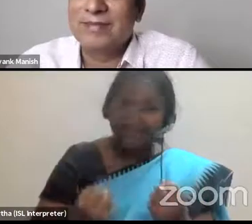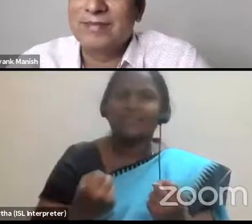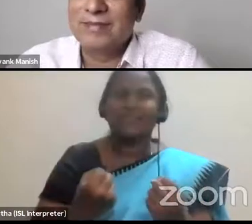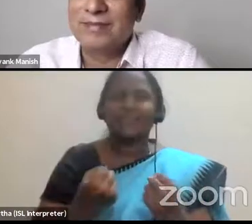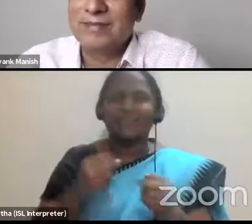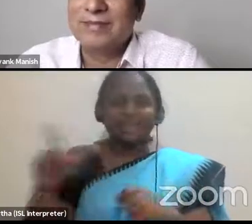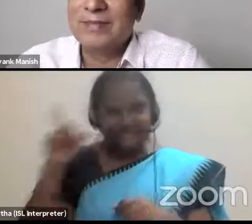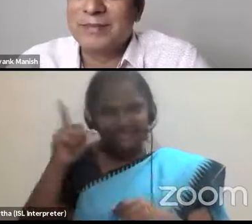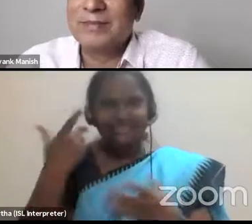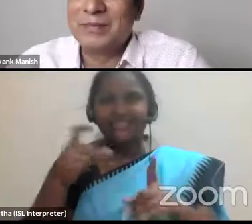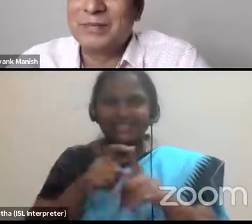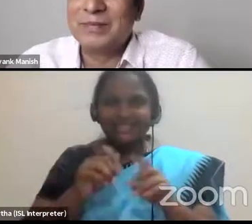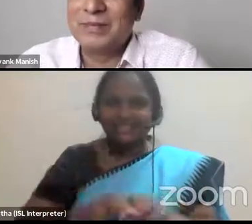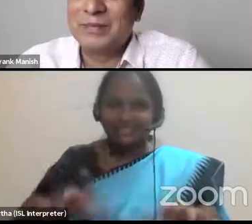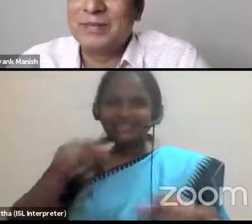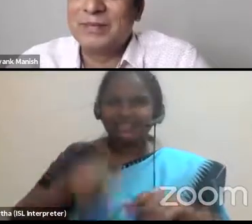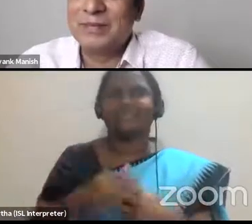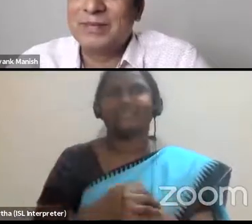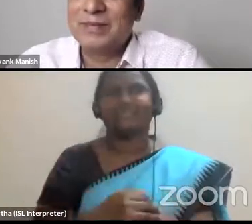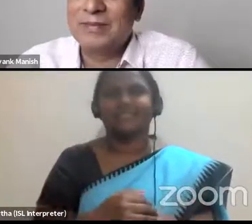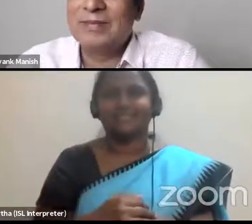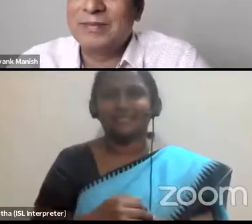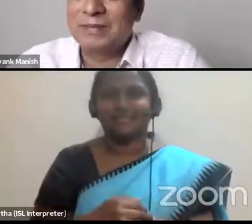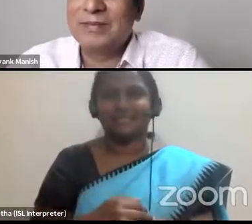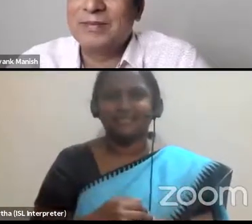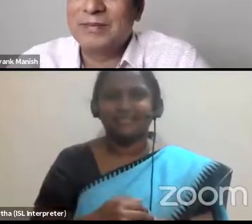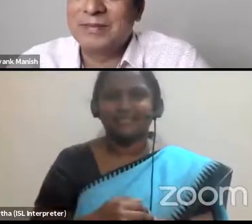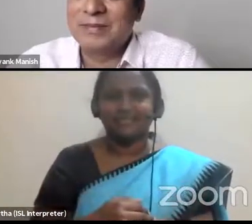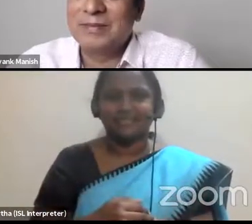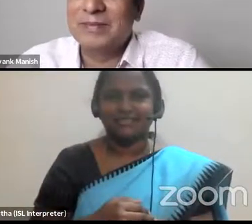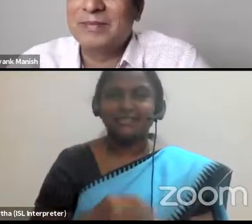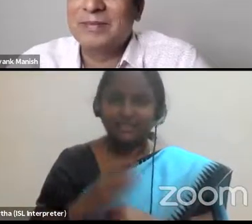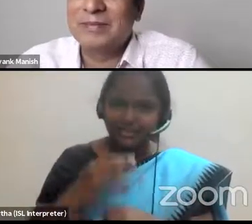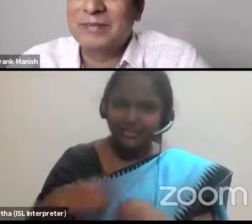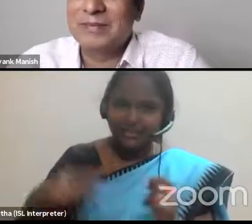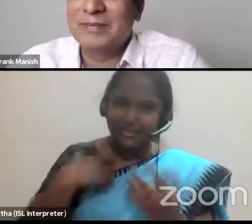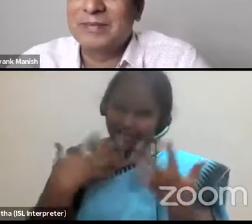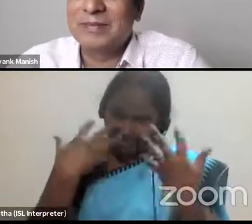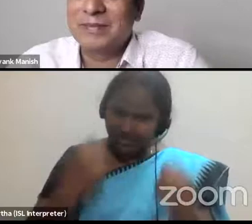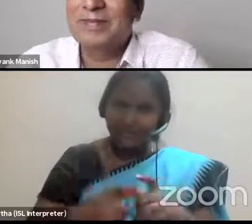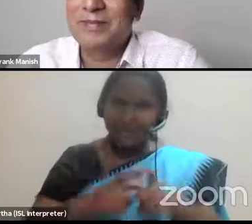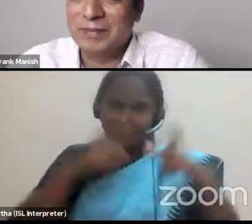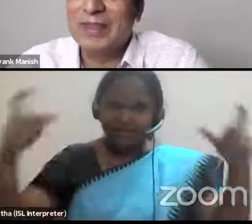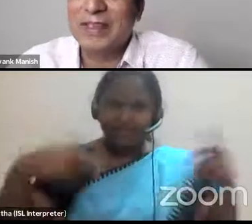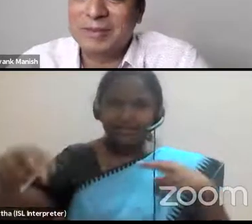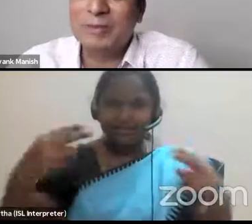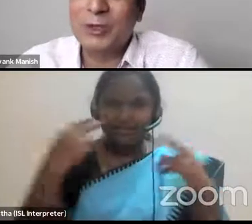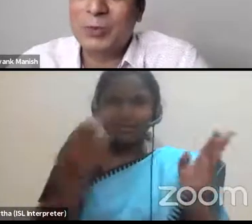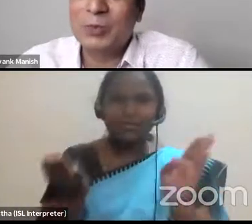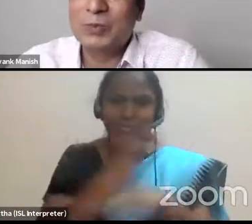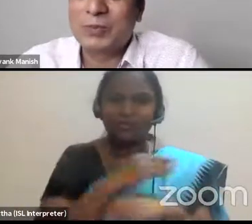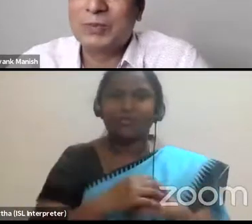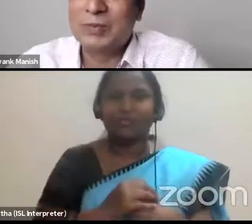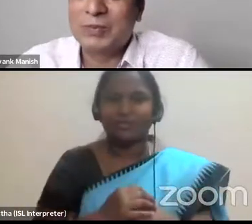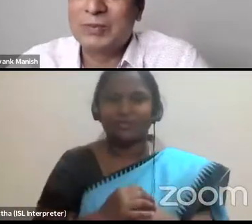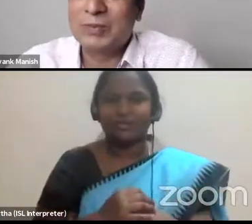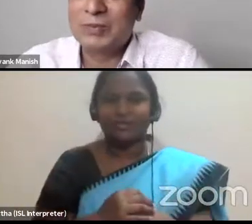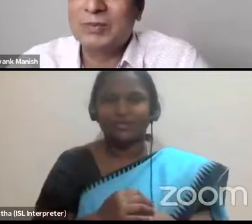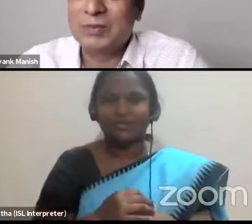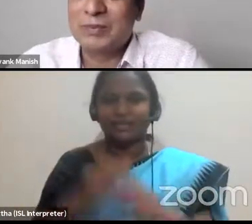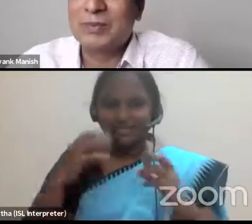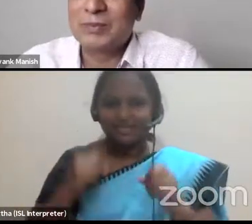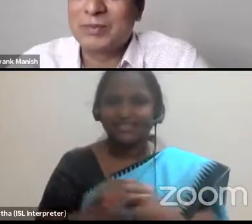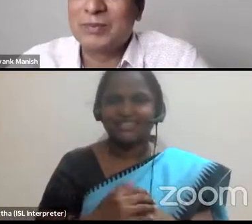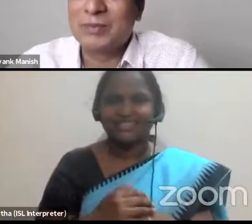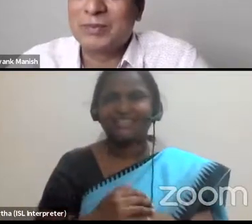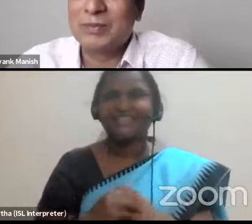to digital version of it, right? So and paradoxically, Shubhashis, we now have a larger audience than ever before. That's available.